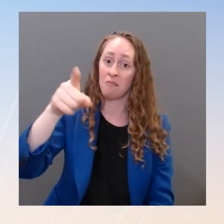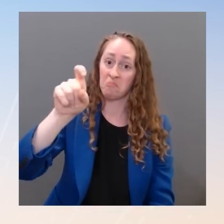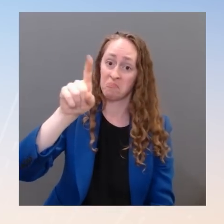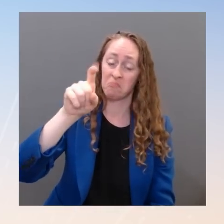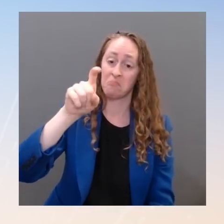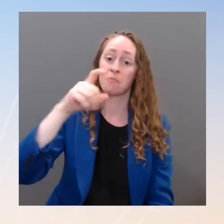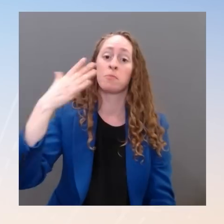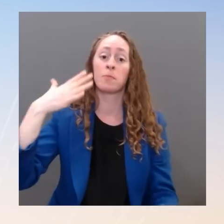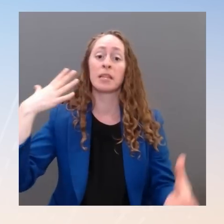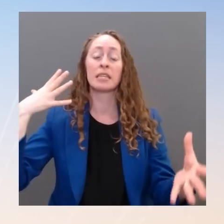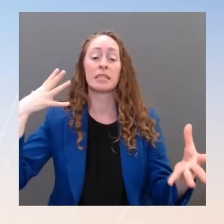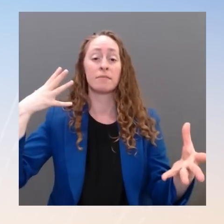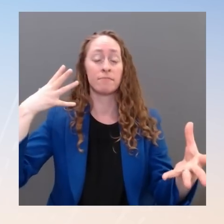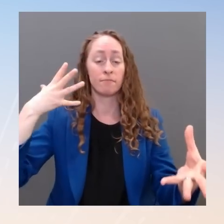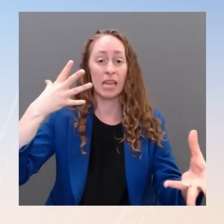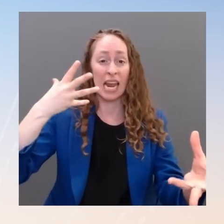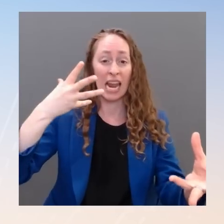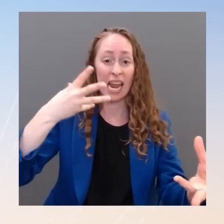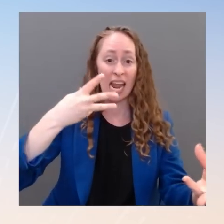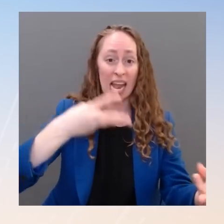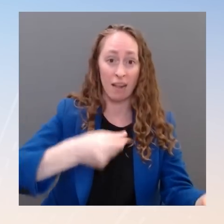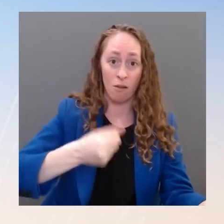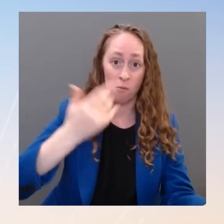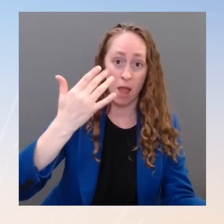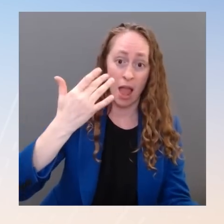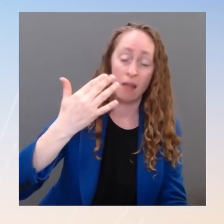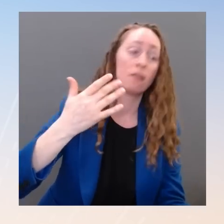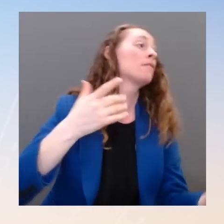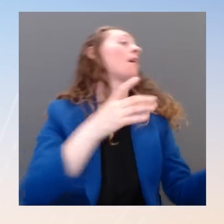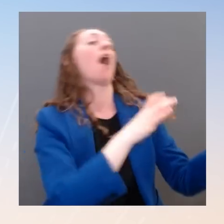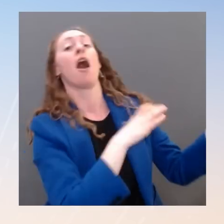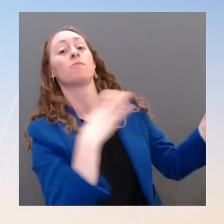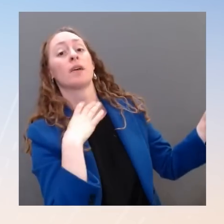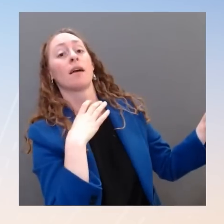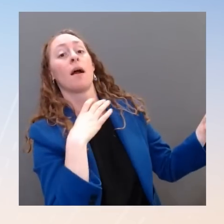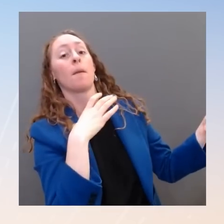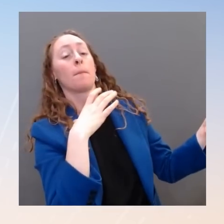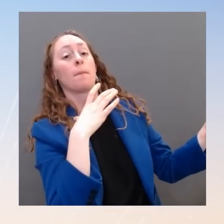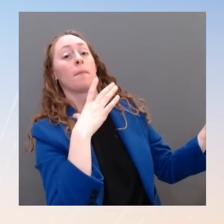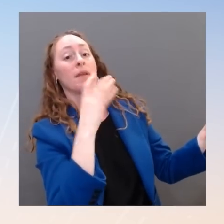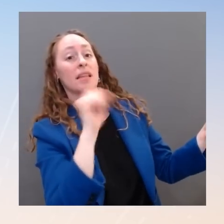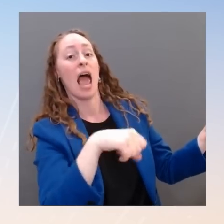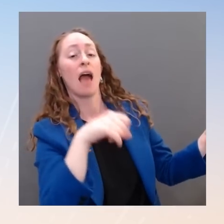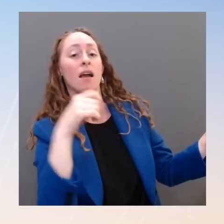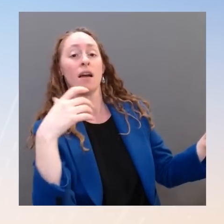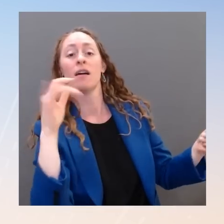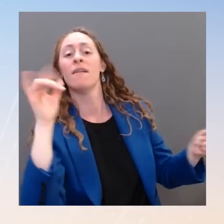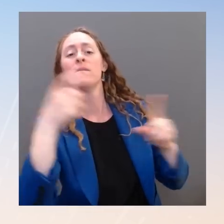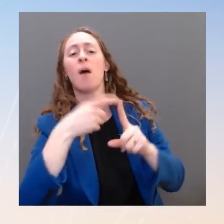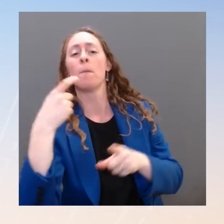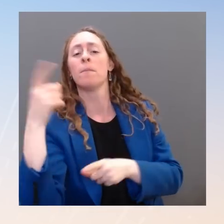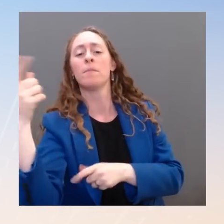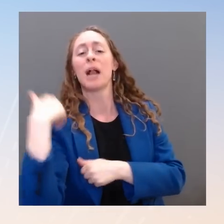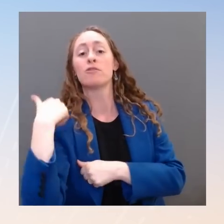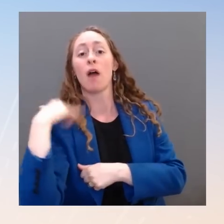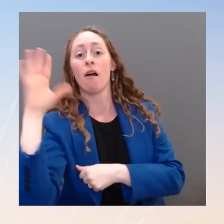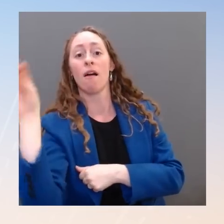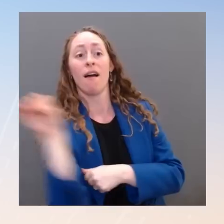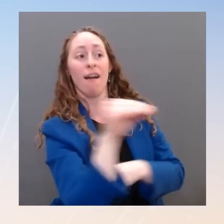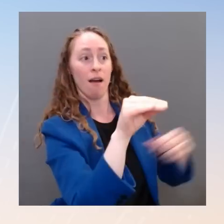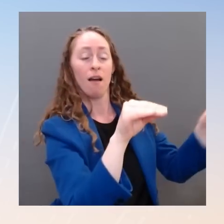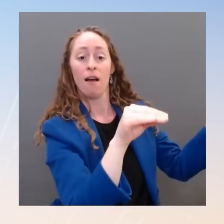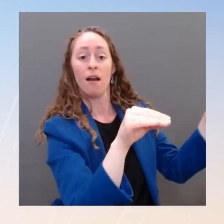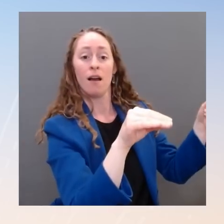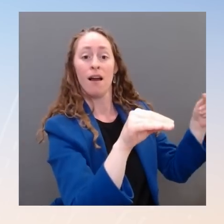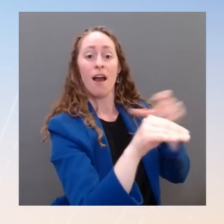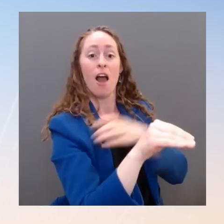front? Just so I understand, I may have to ask OMB this question. Can we kind of get a line of credit of sorts? Correct, exactly. Okay,